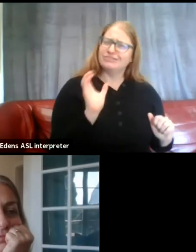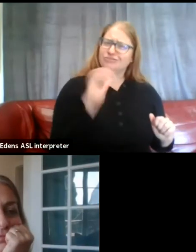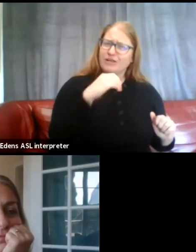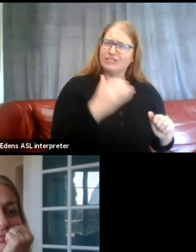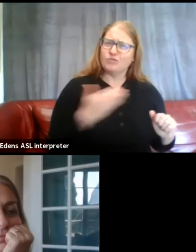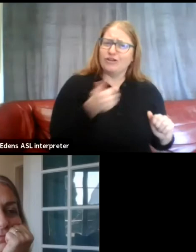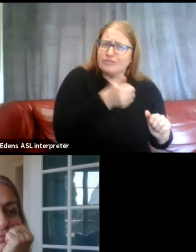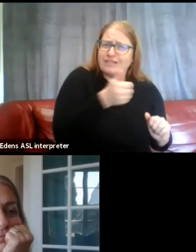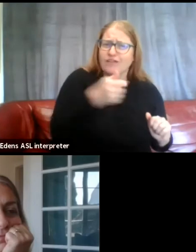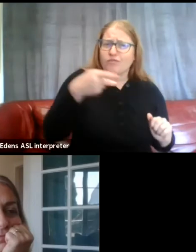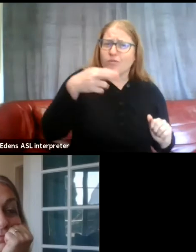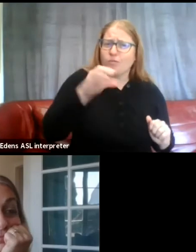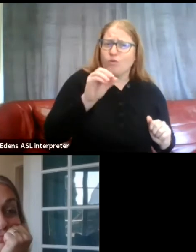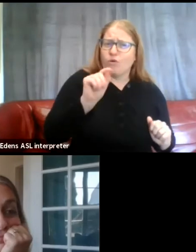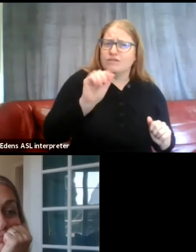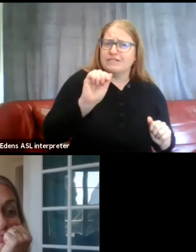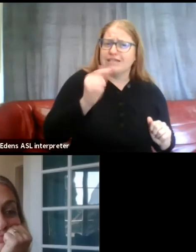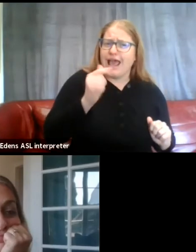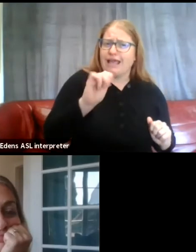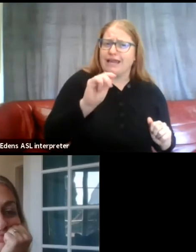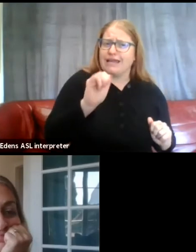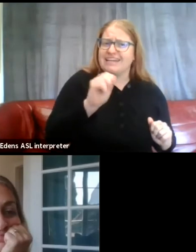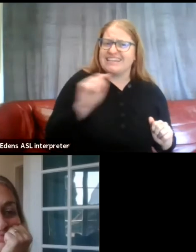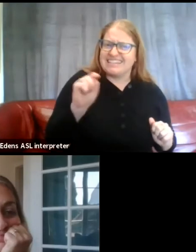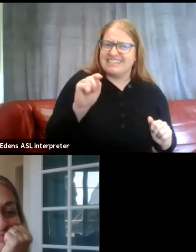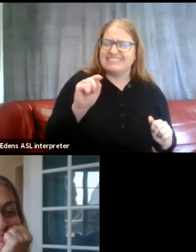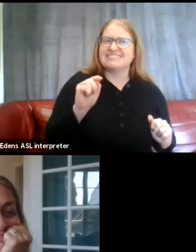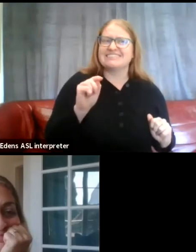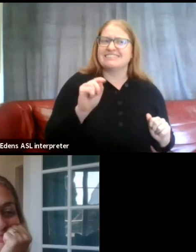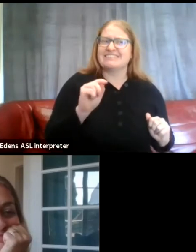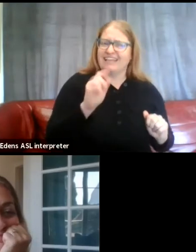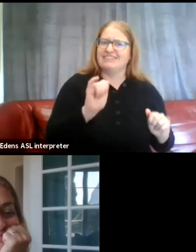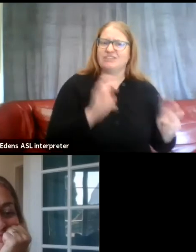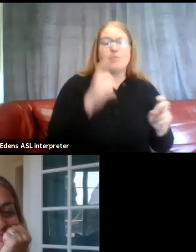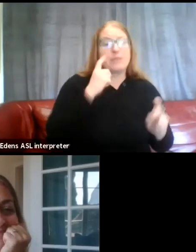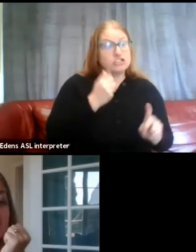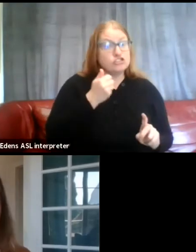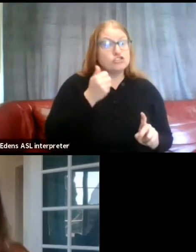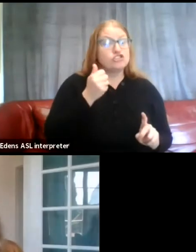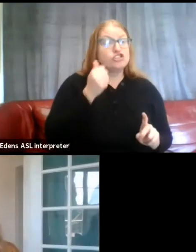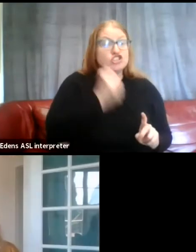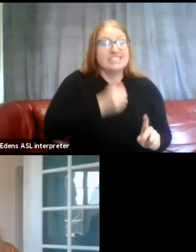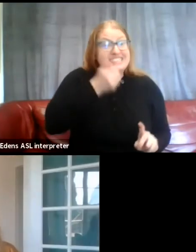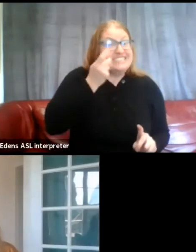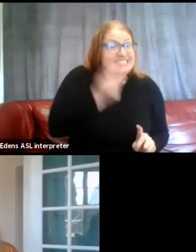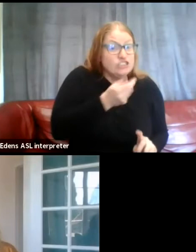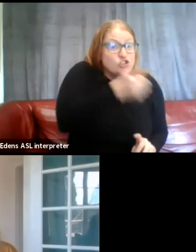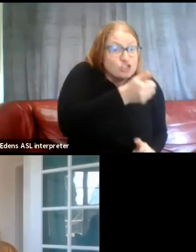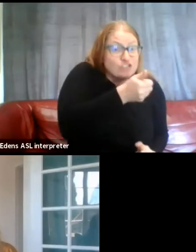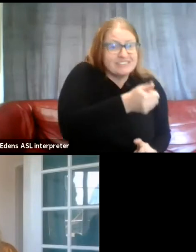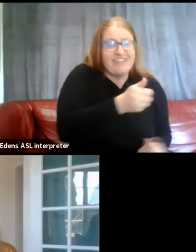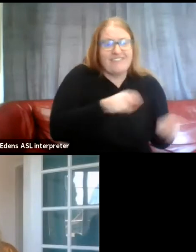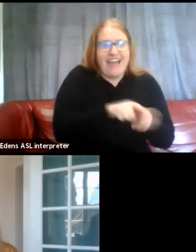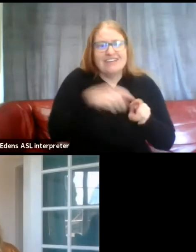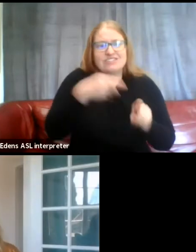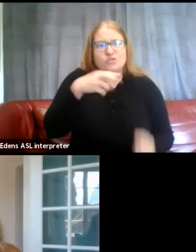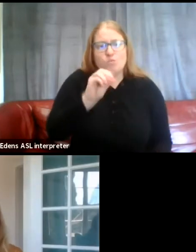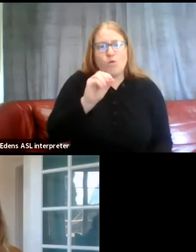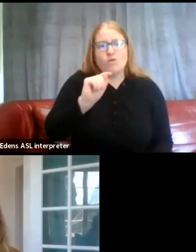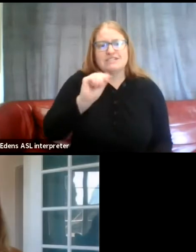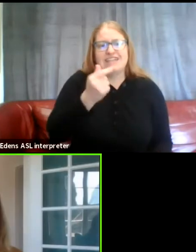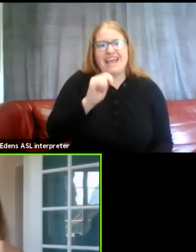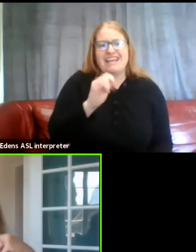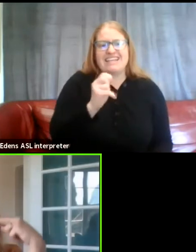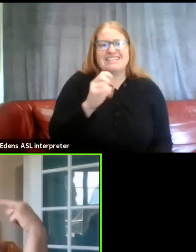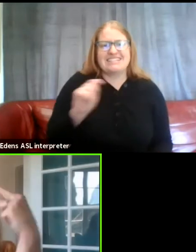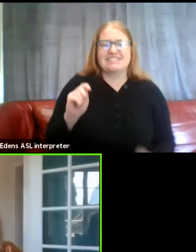the subject of the show because she sees herself as the protagonist. I mean, the whole thing is like, it's a great show. Really,